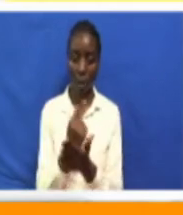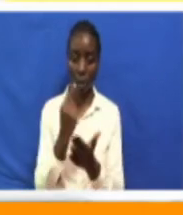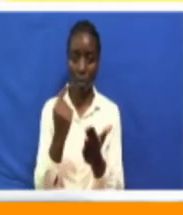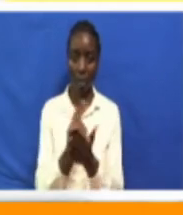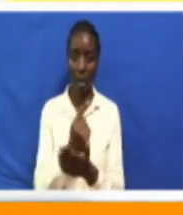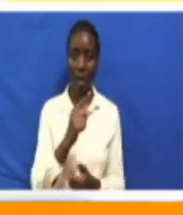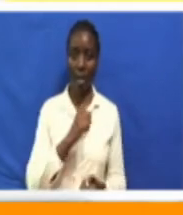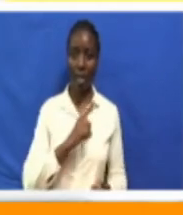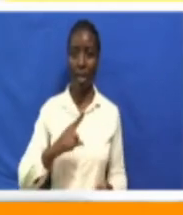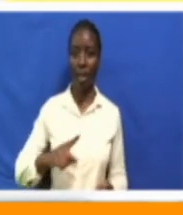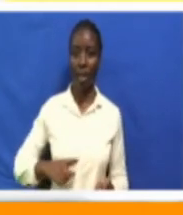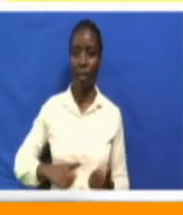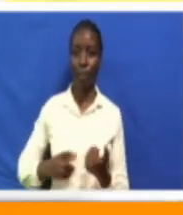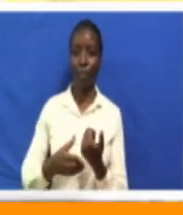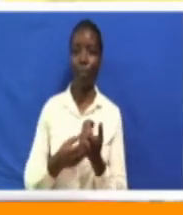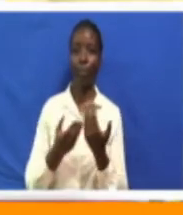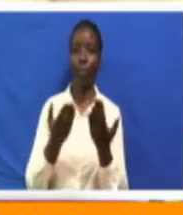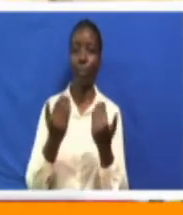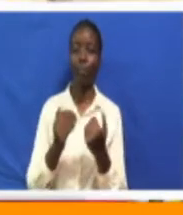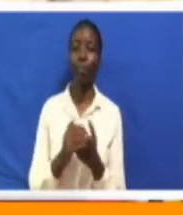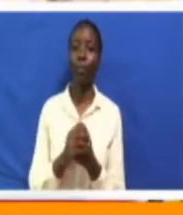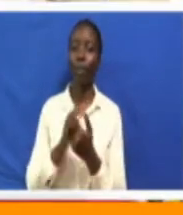you're born